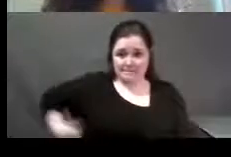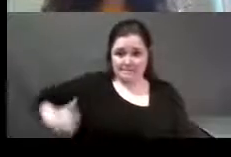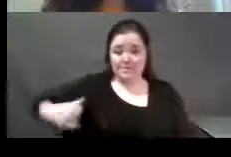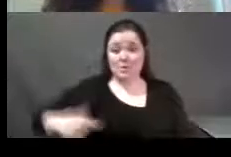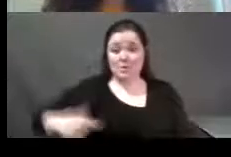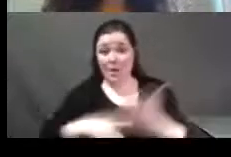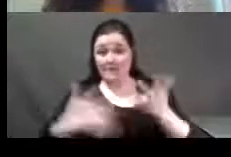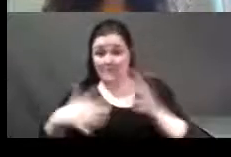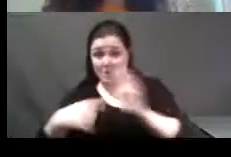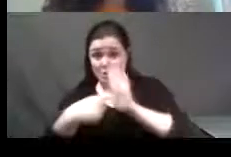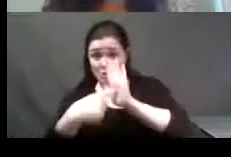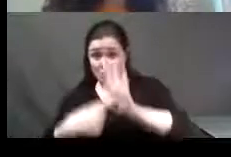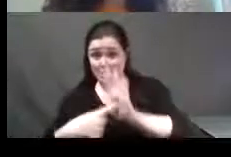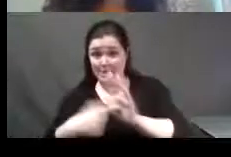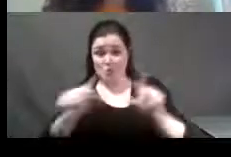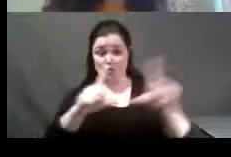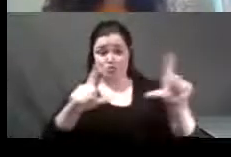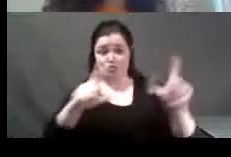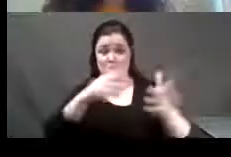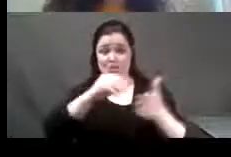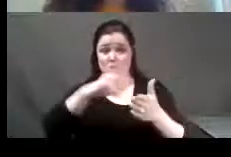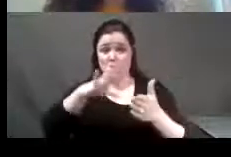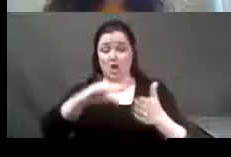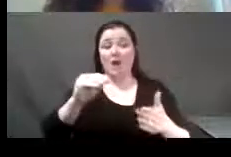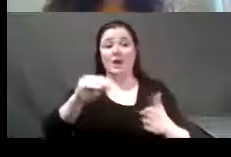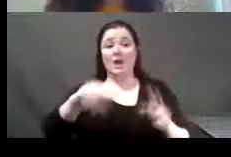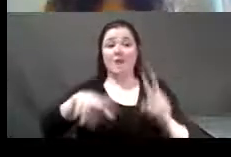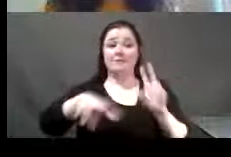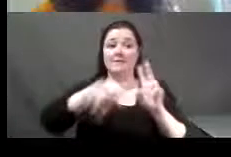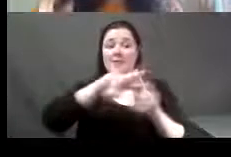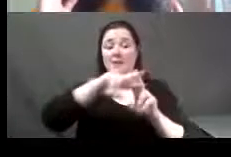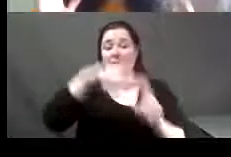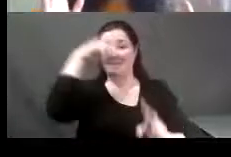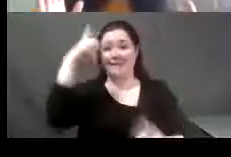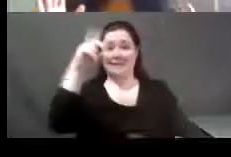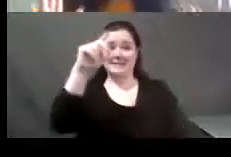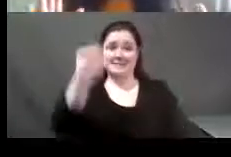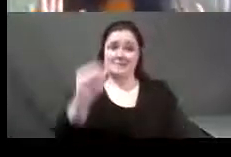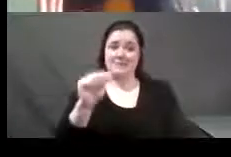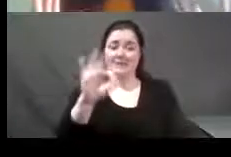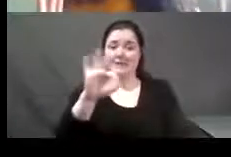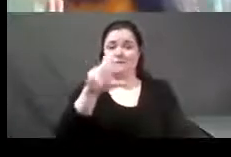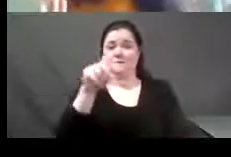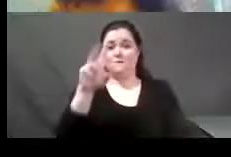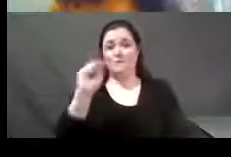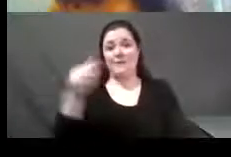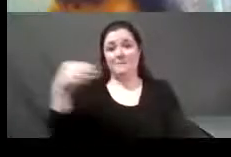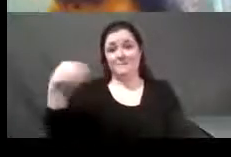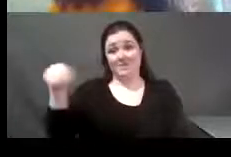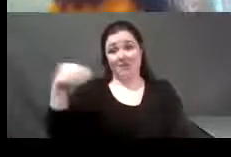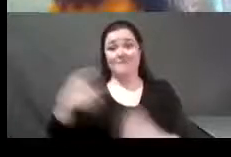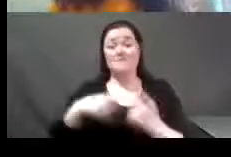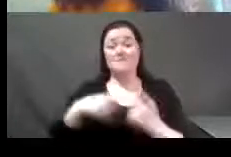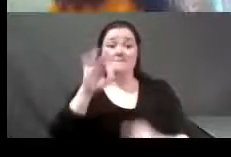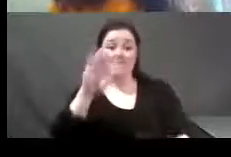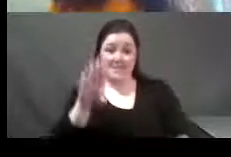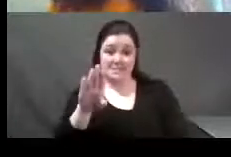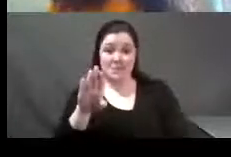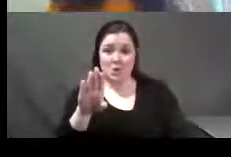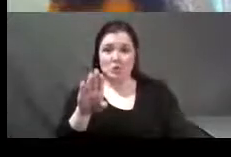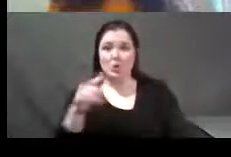here is a screenshot of the Black Disability Freedom Flyer from Facebook. And I'm showing you the back end of